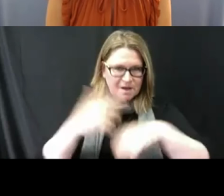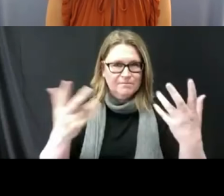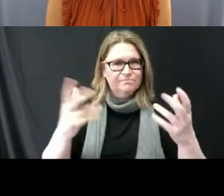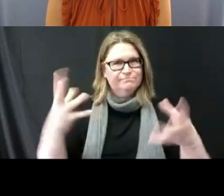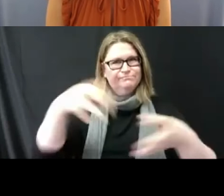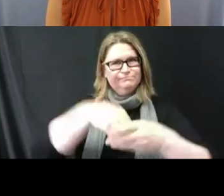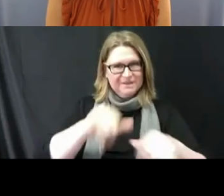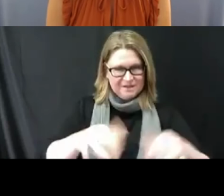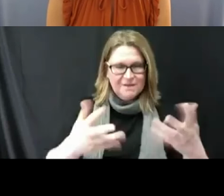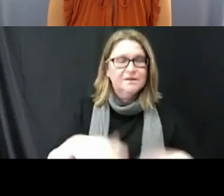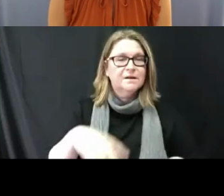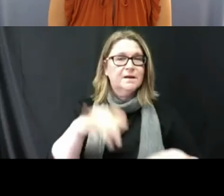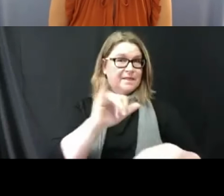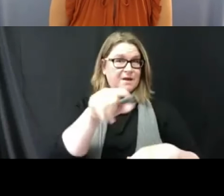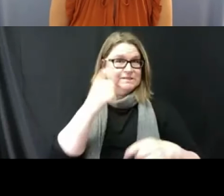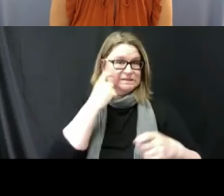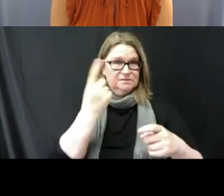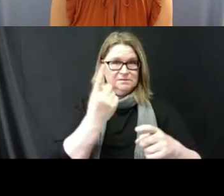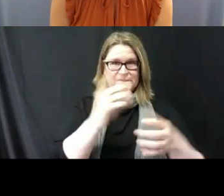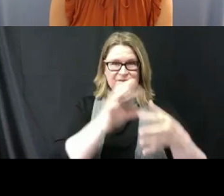Okay, thank you for your time, everyone.